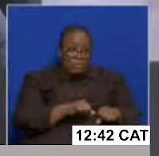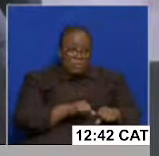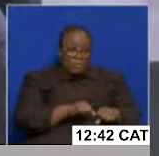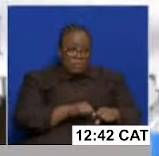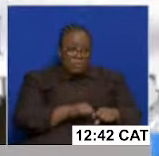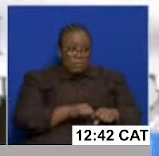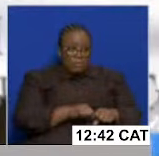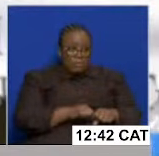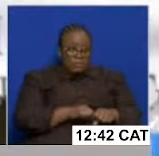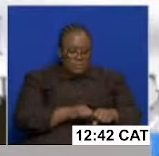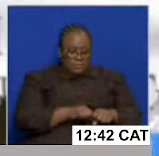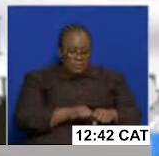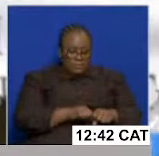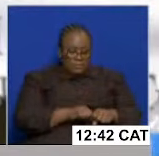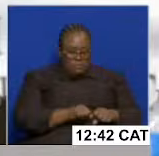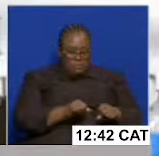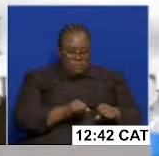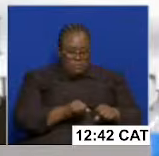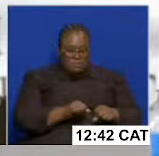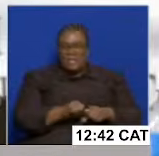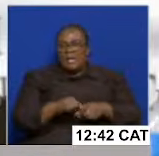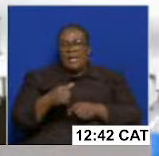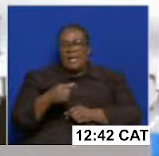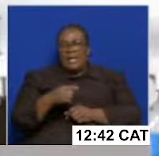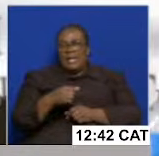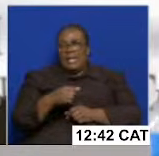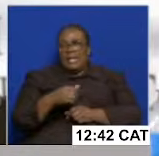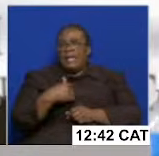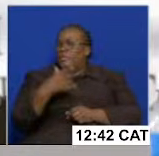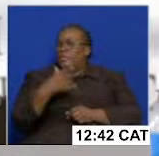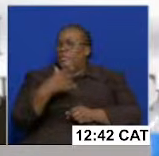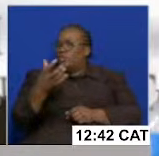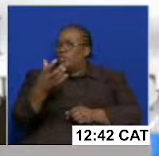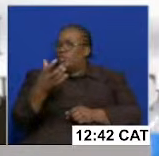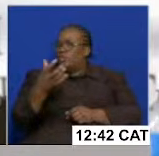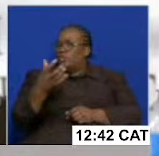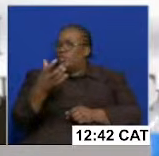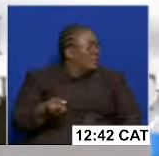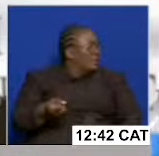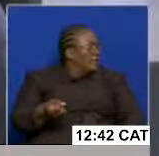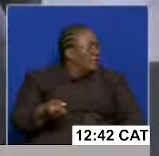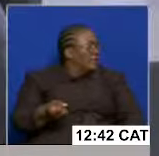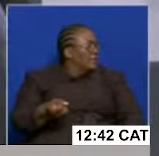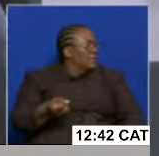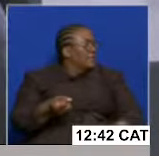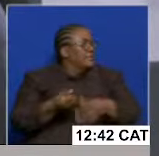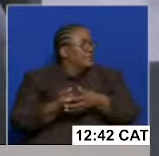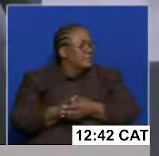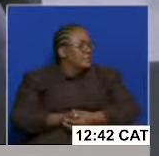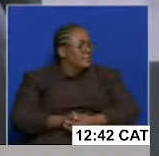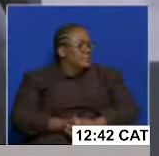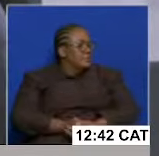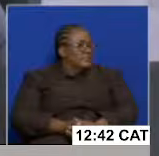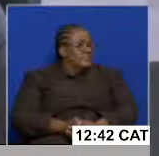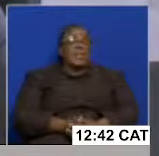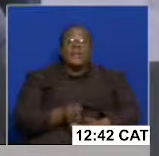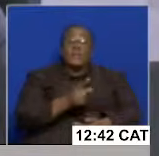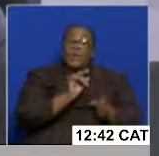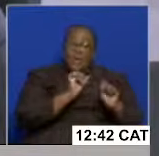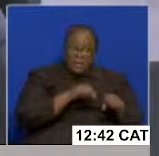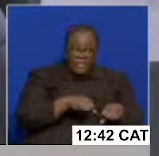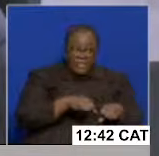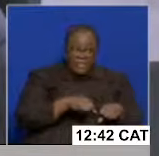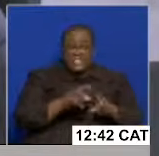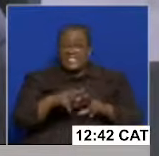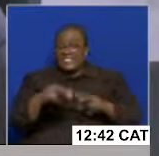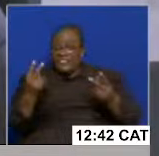She hears No, me. I don't have it. Sorry, Chair. I'm sorry. Do you agree? It's different. Hearing me and agreeing